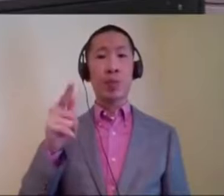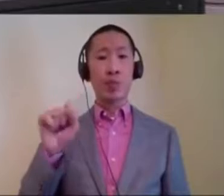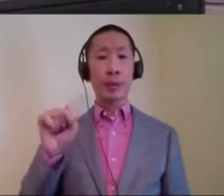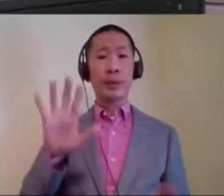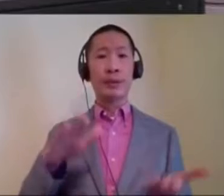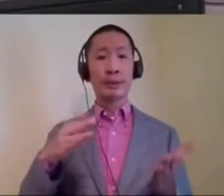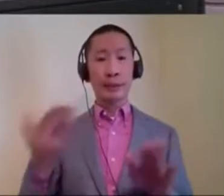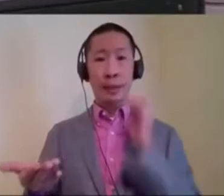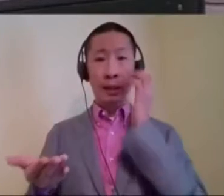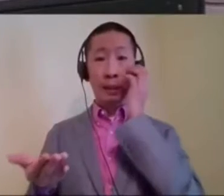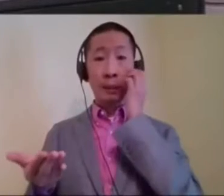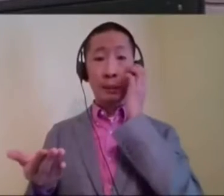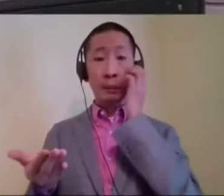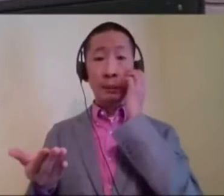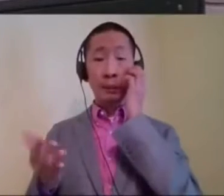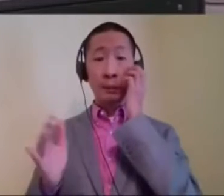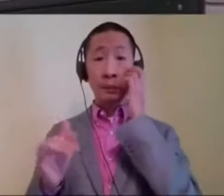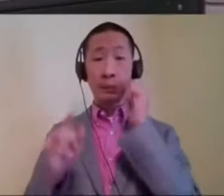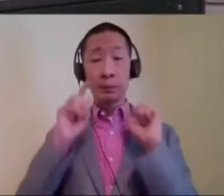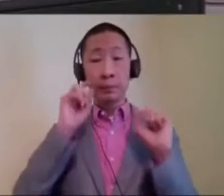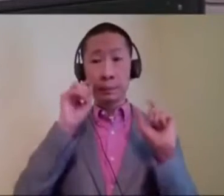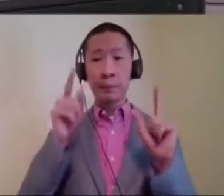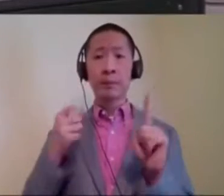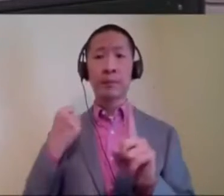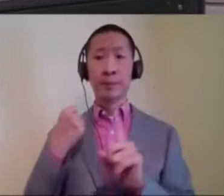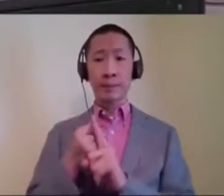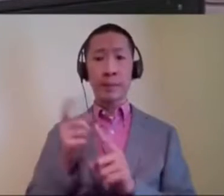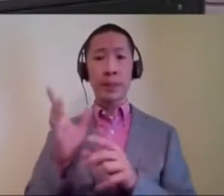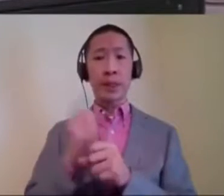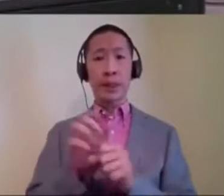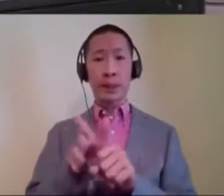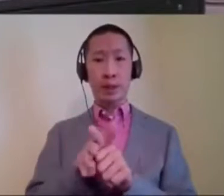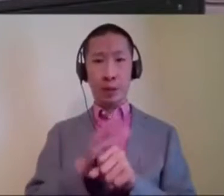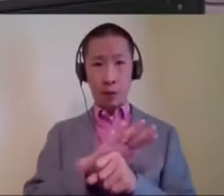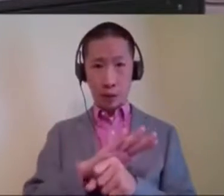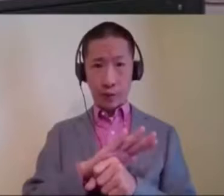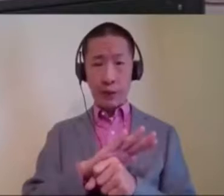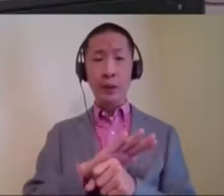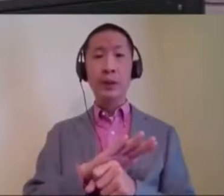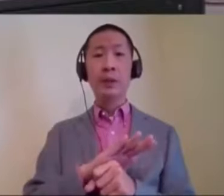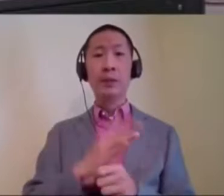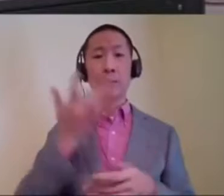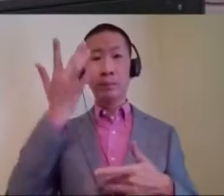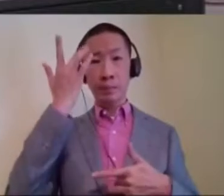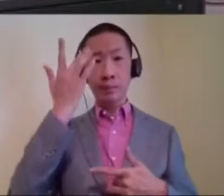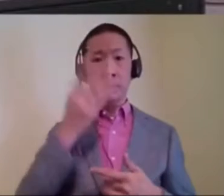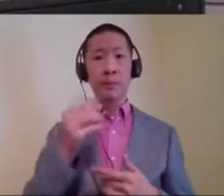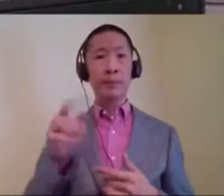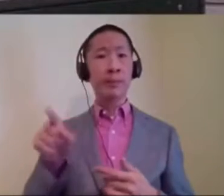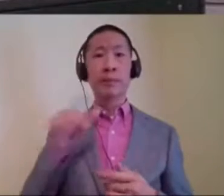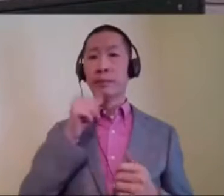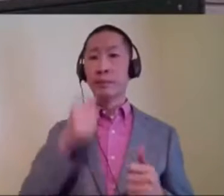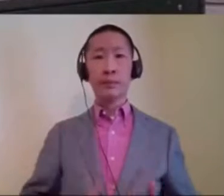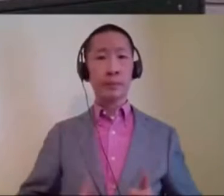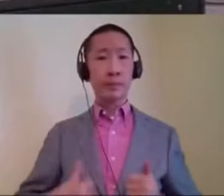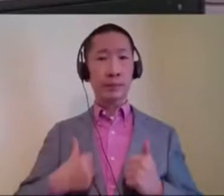And it was a surprise. She got COVID and she didn't